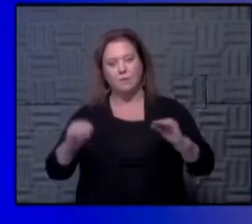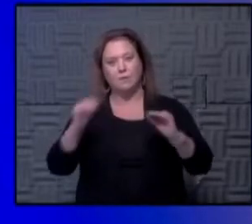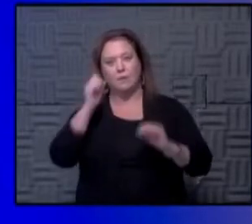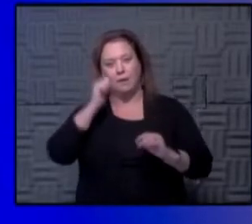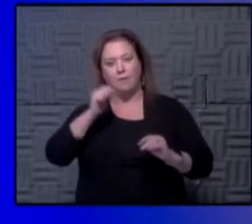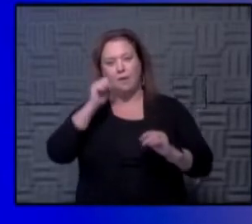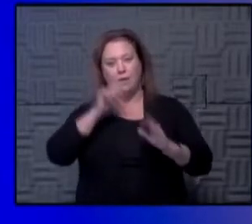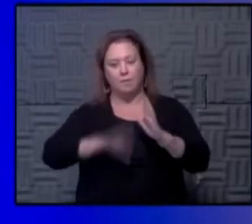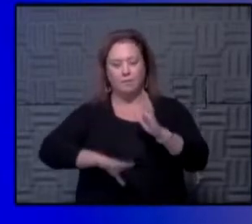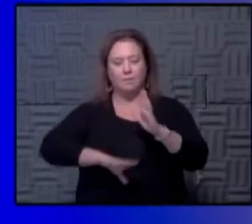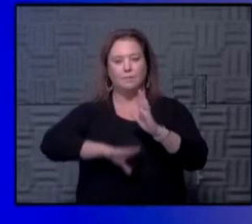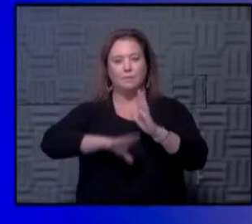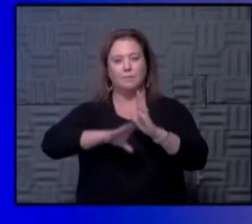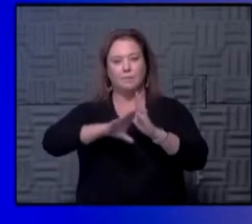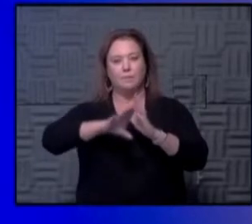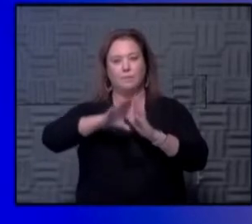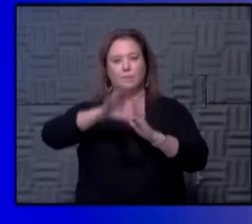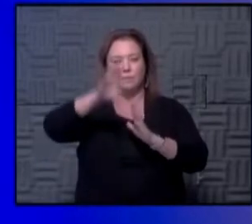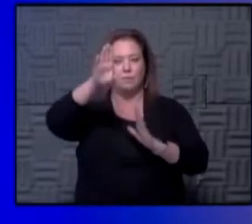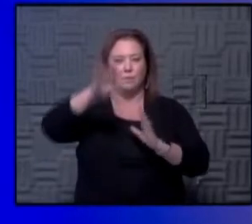now about surges, increasing